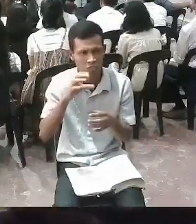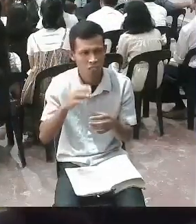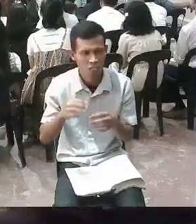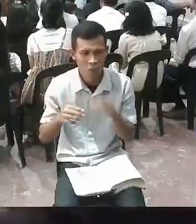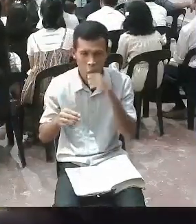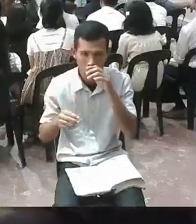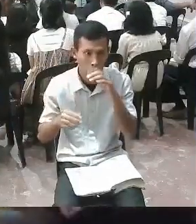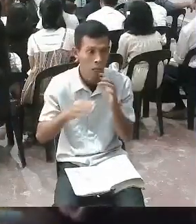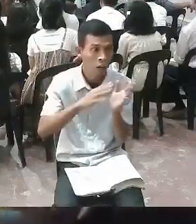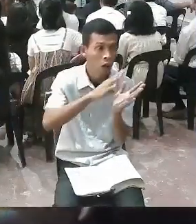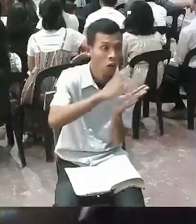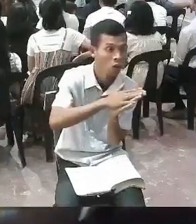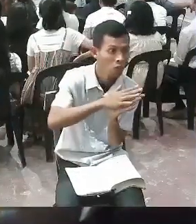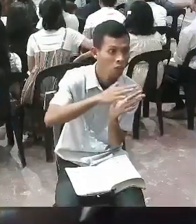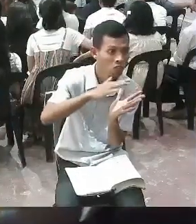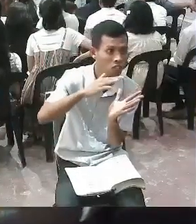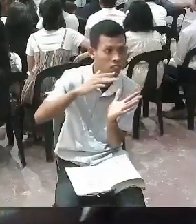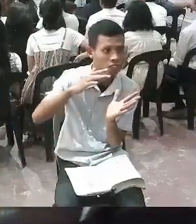Glorification.